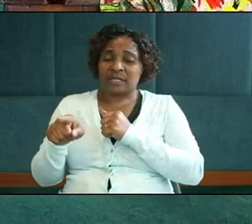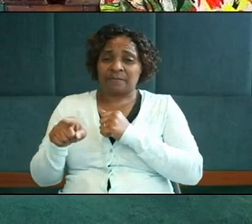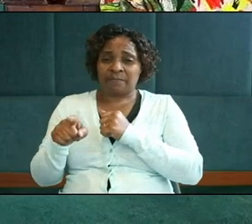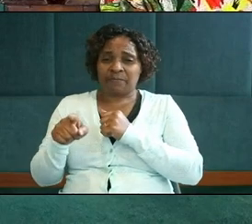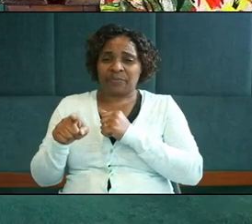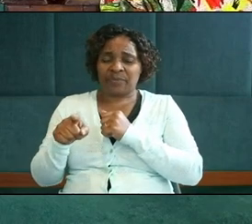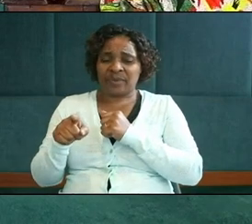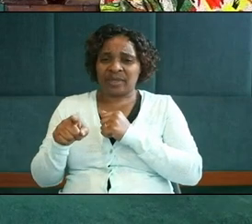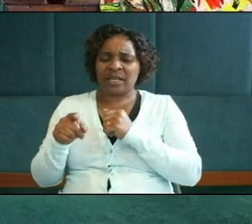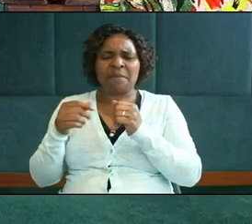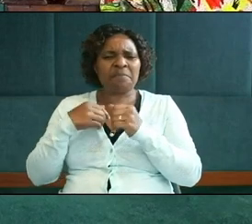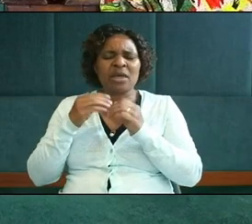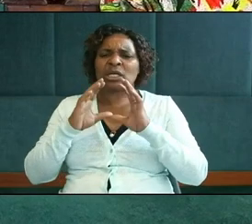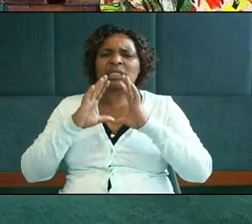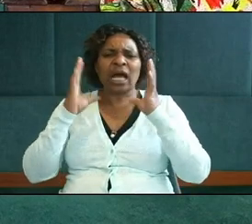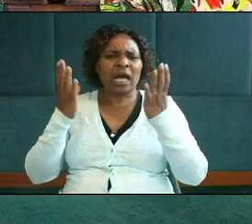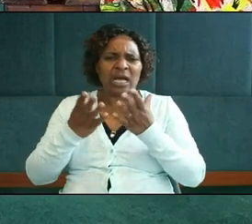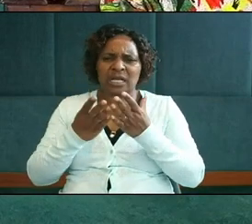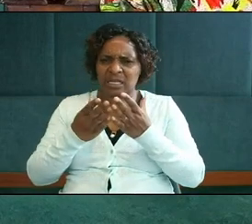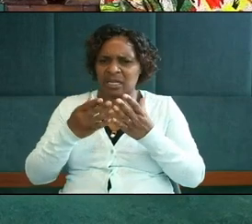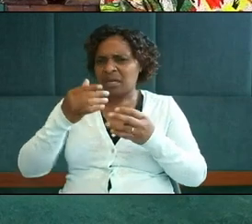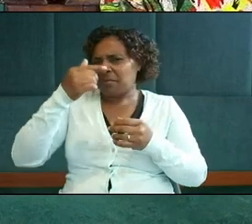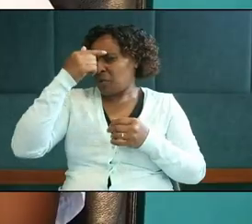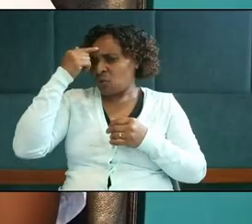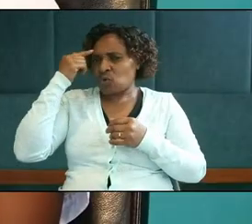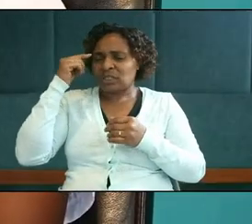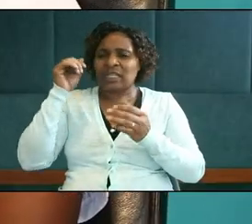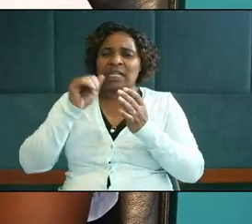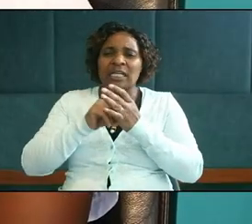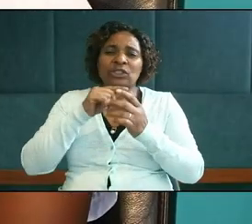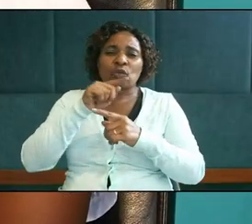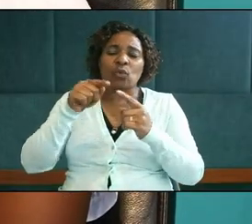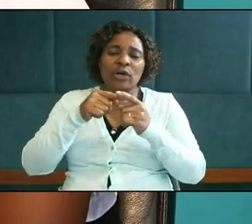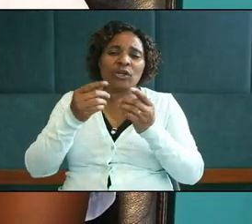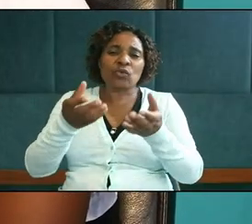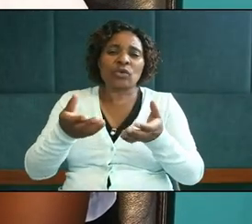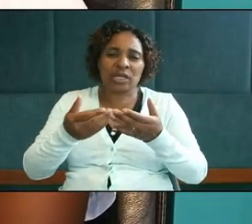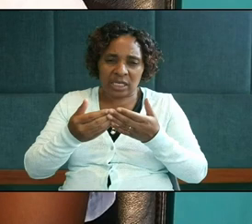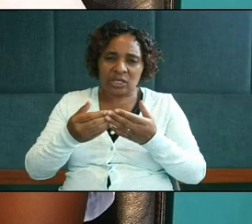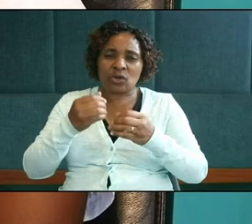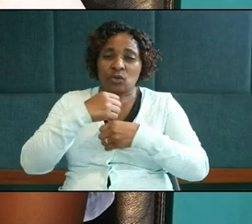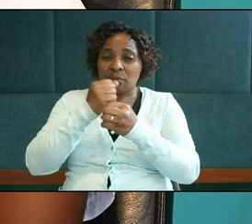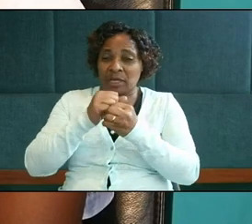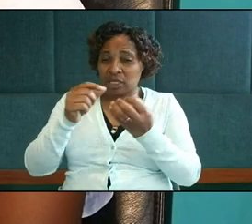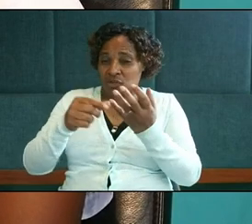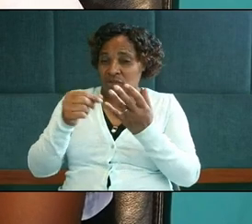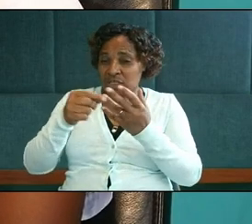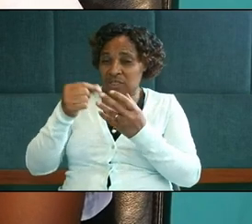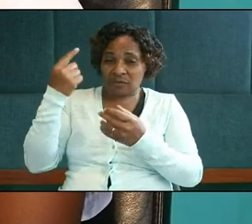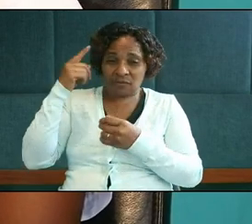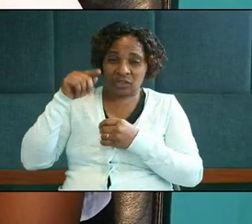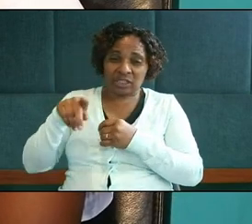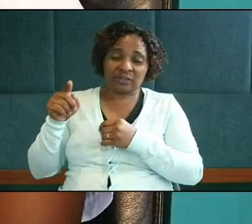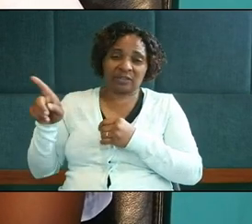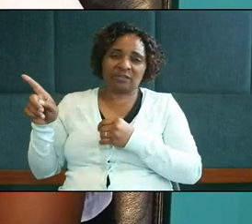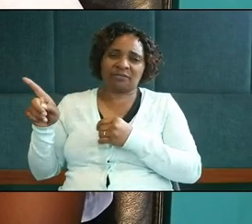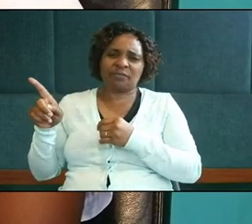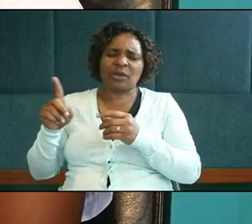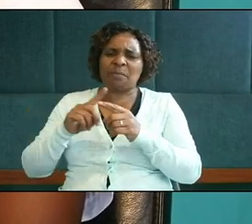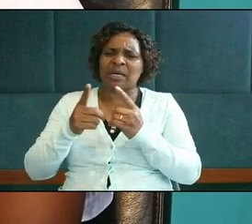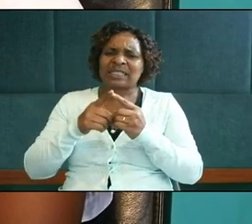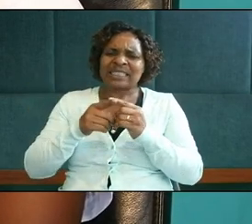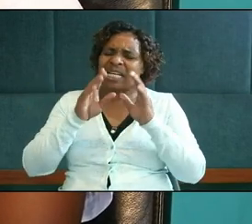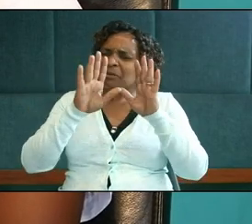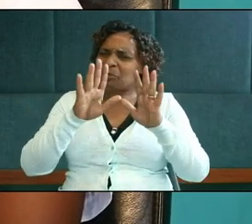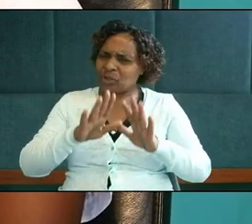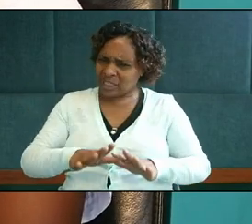And not entirely, because that is when you also need to make choices for yourself. Mm. But the most